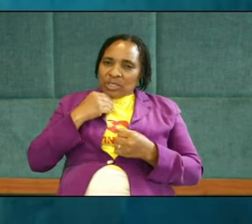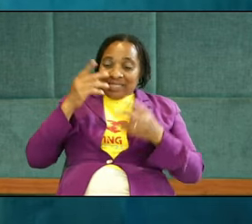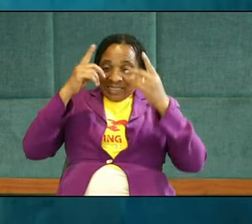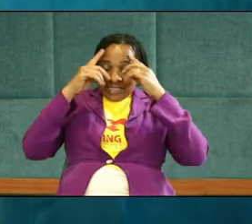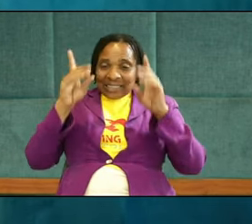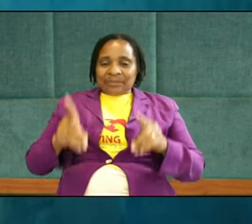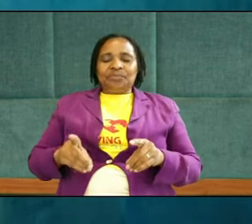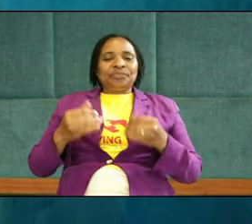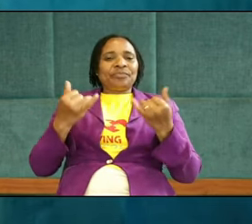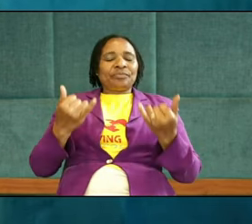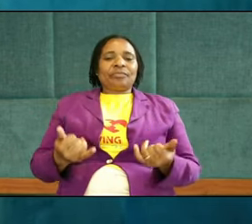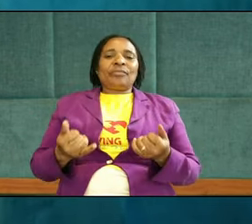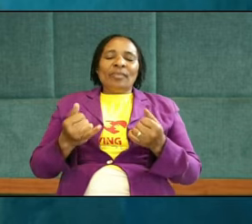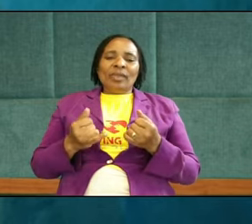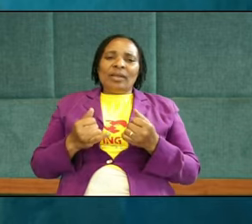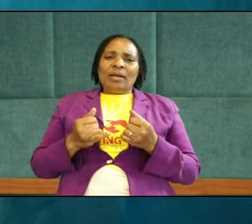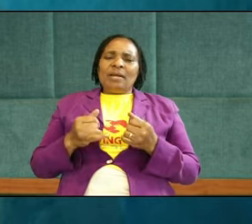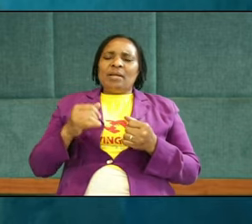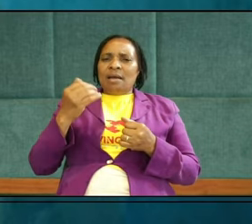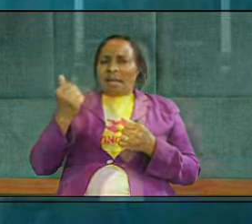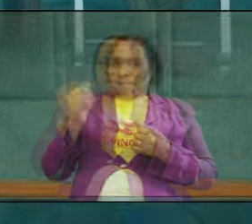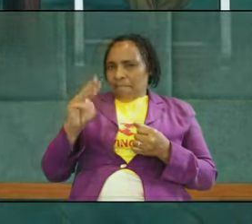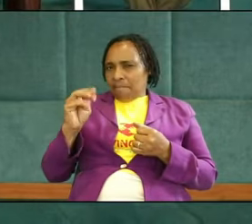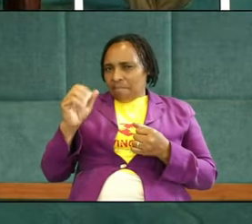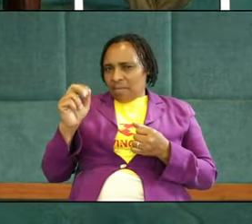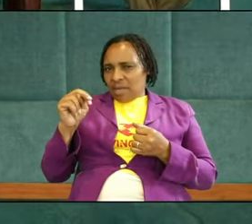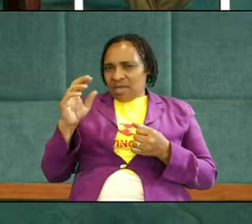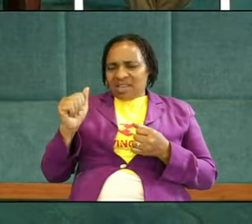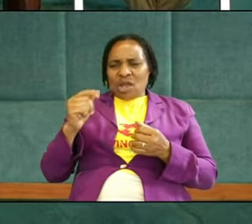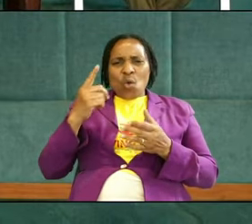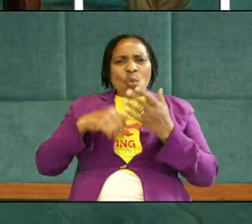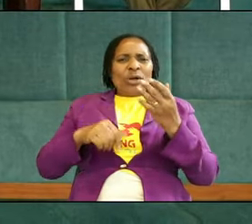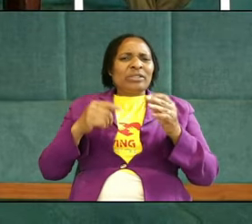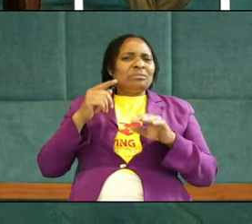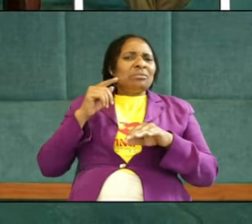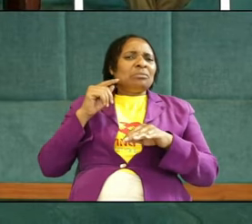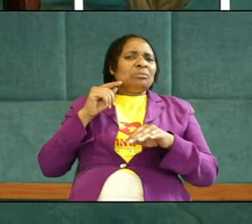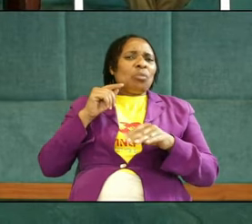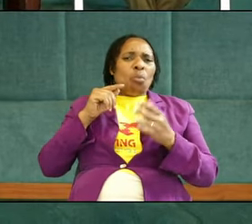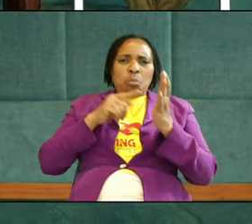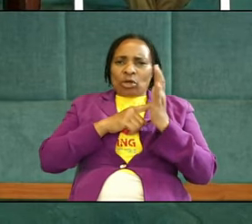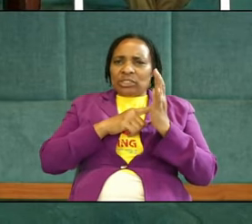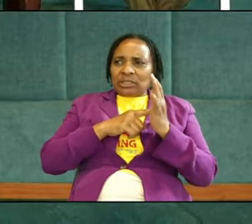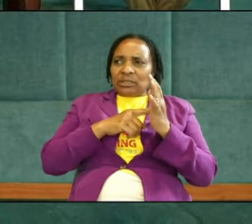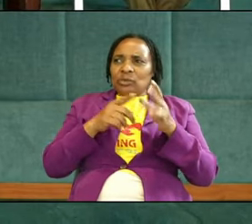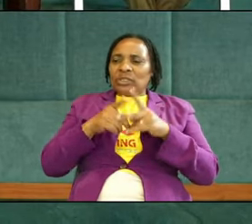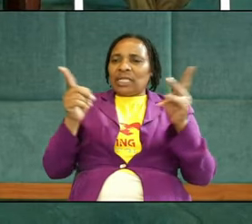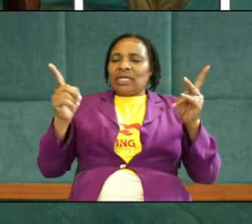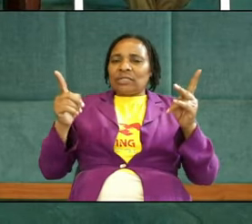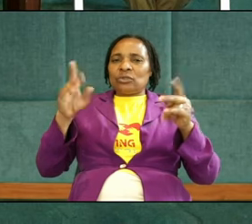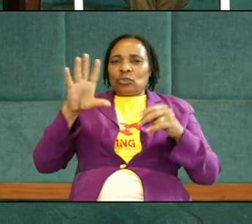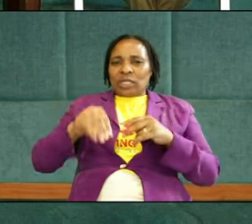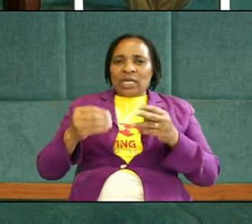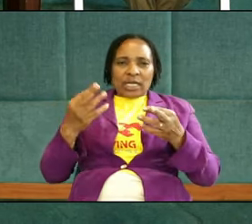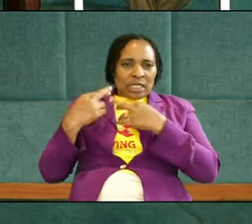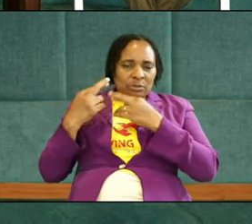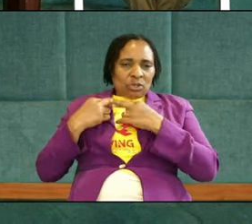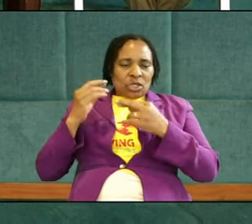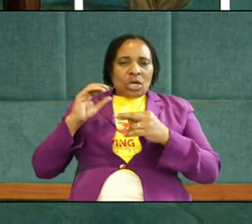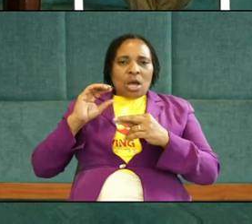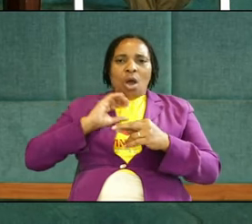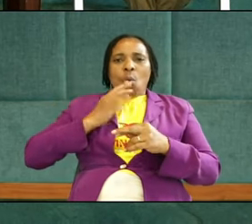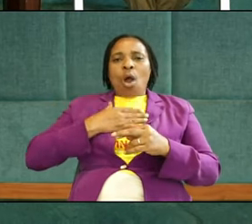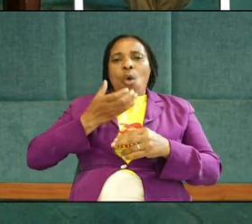now, Amani, at what point do we begin now to take responsibility of our own